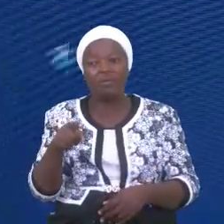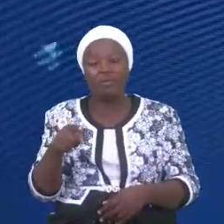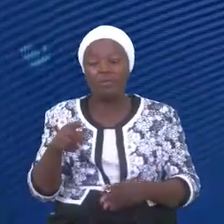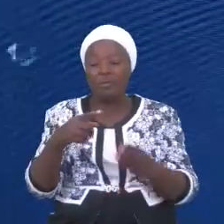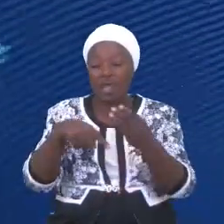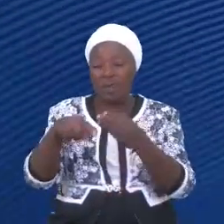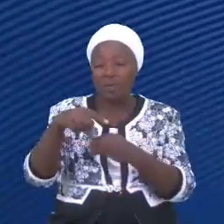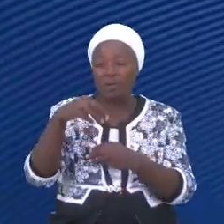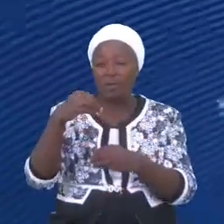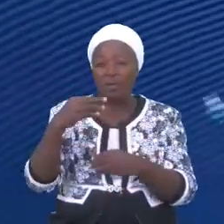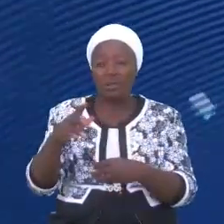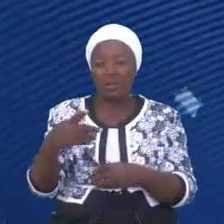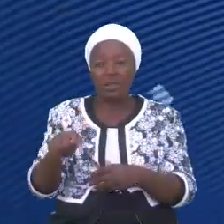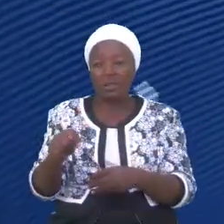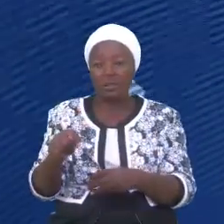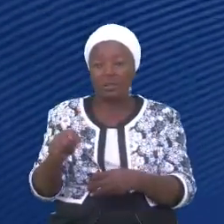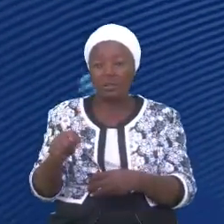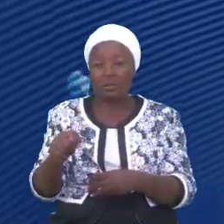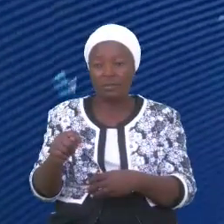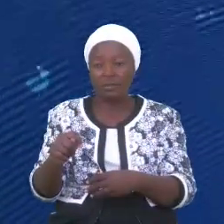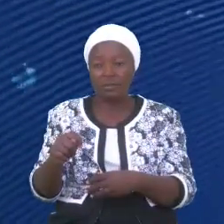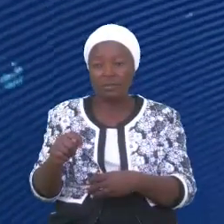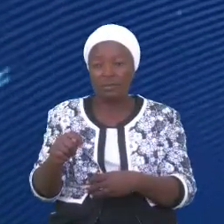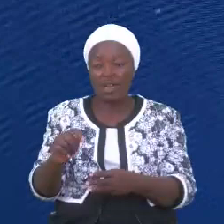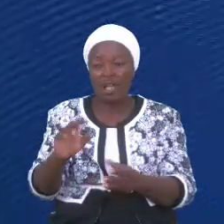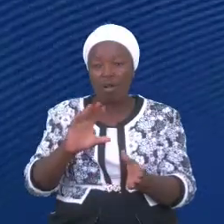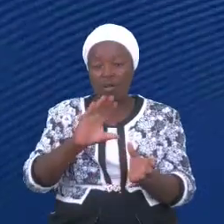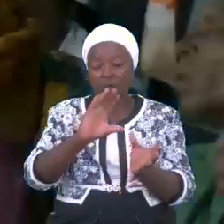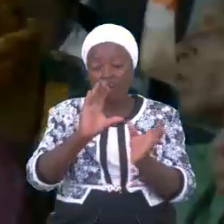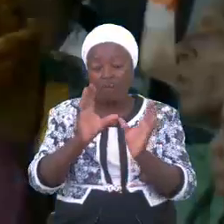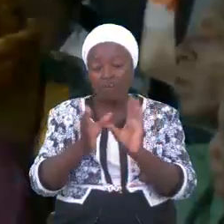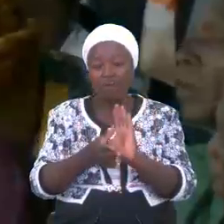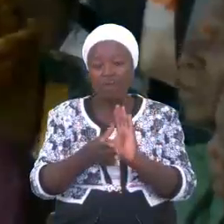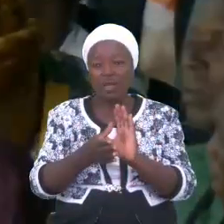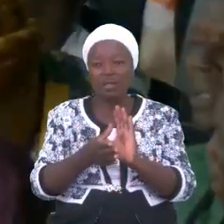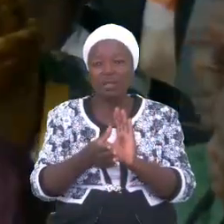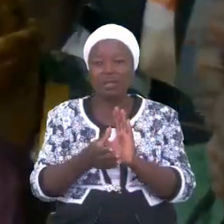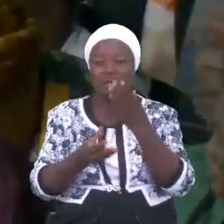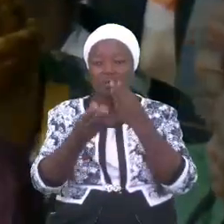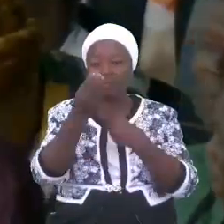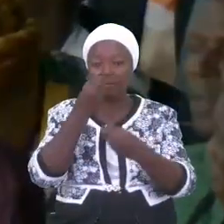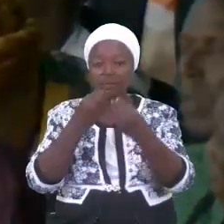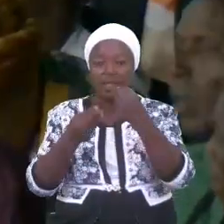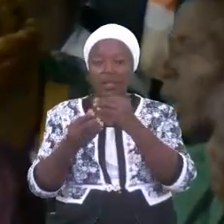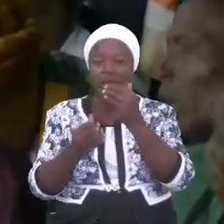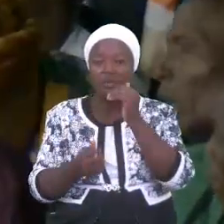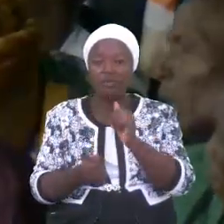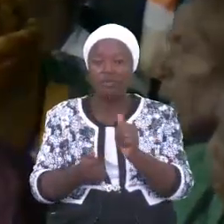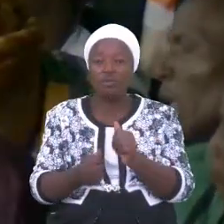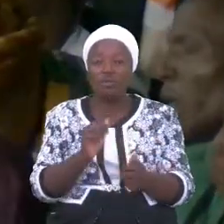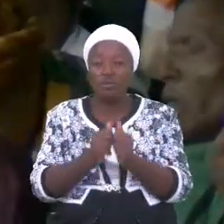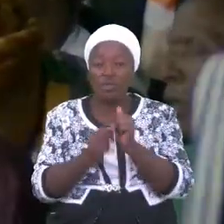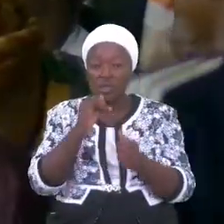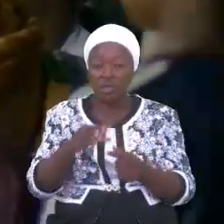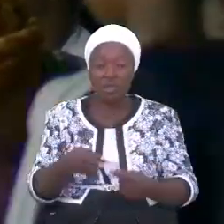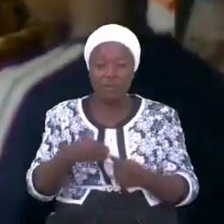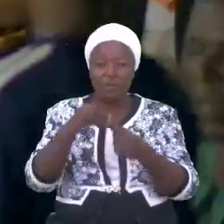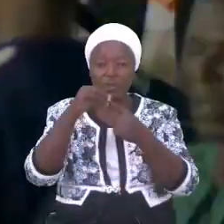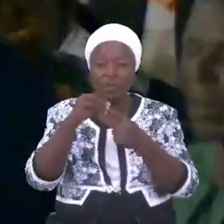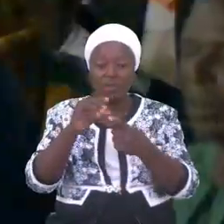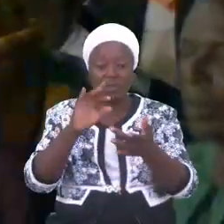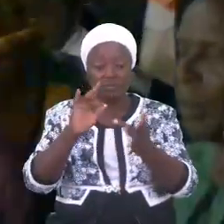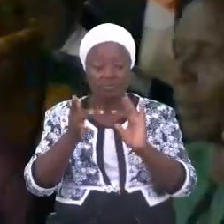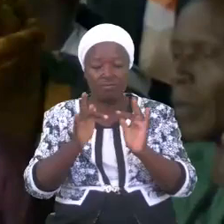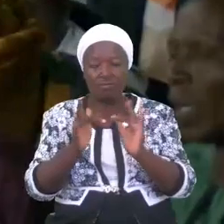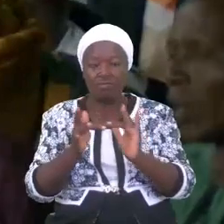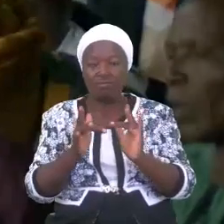about the Converse Banquet. This is a special online